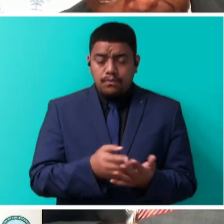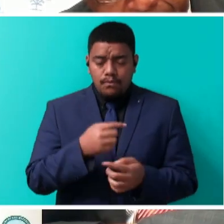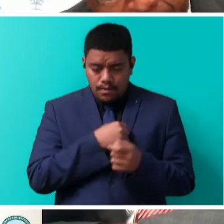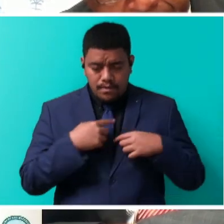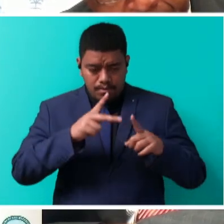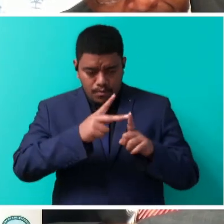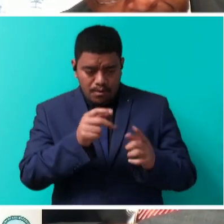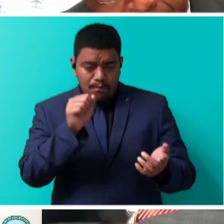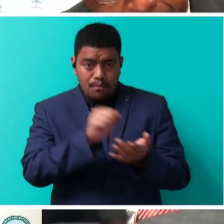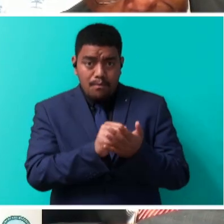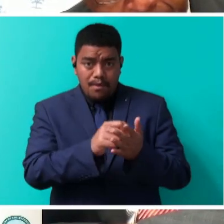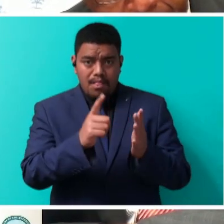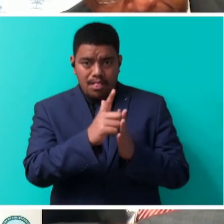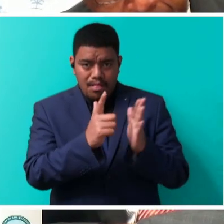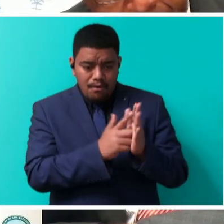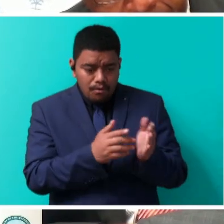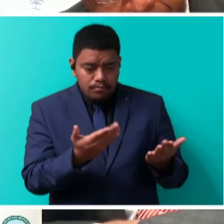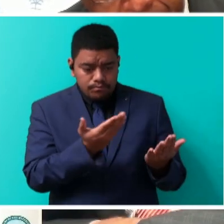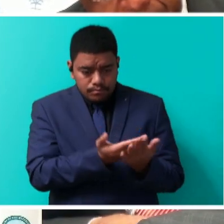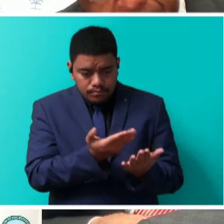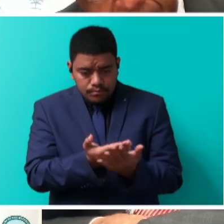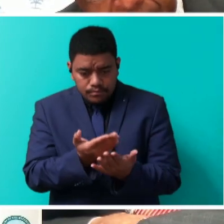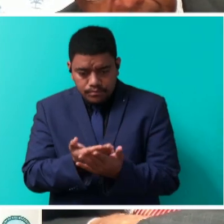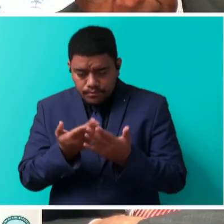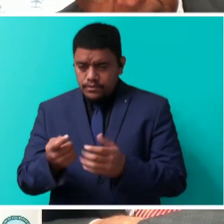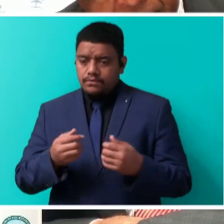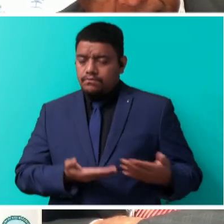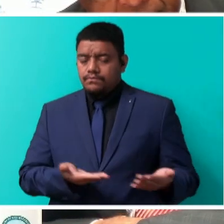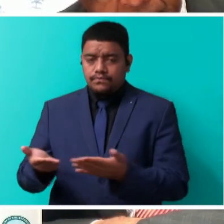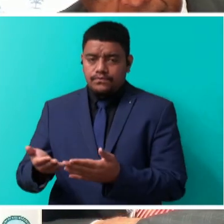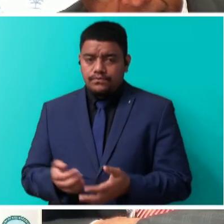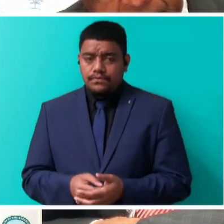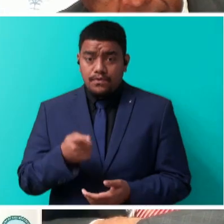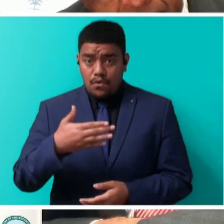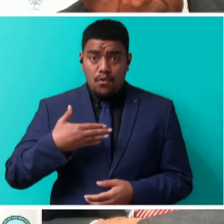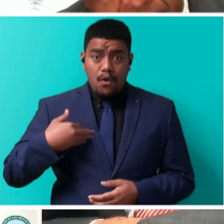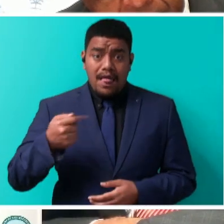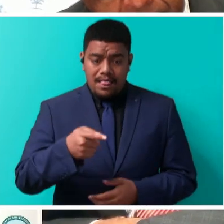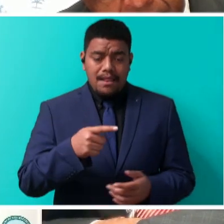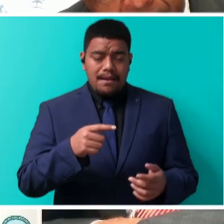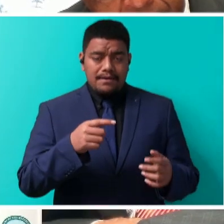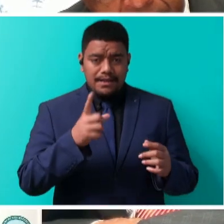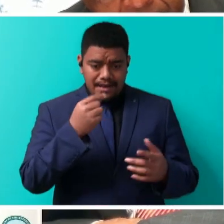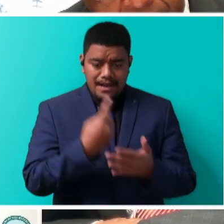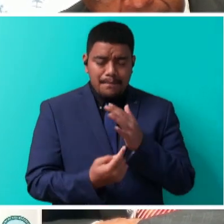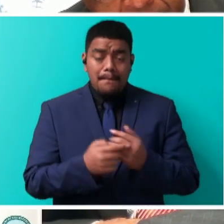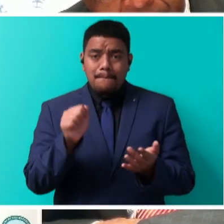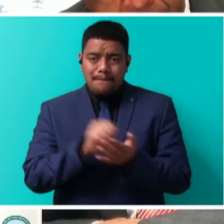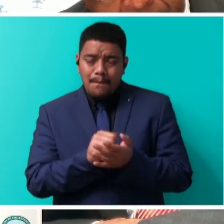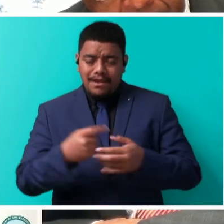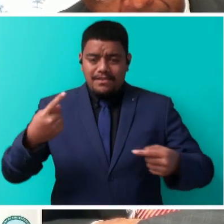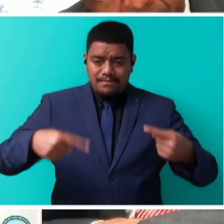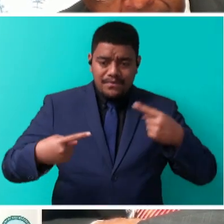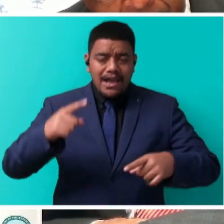getting the law right over getting it fast. Mr. Speaker, a well-drafted bill allows for effective parliamentary debate and public